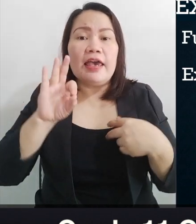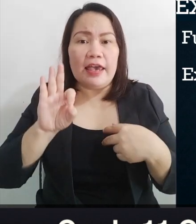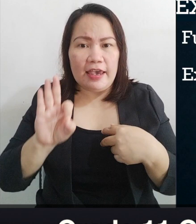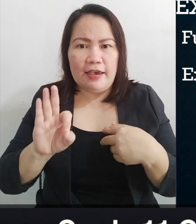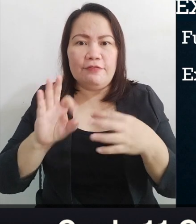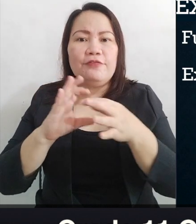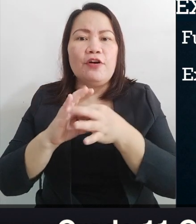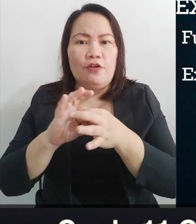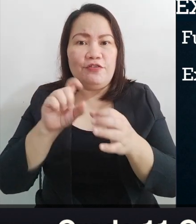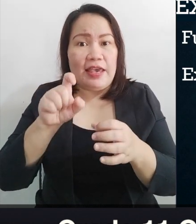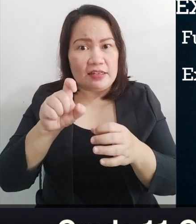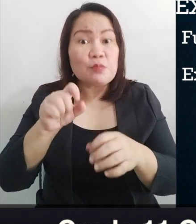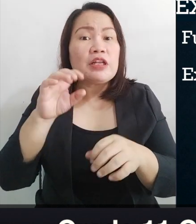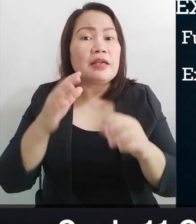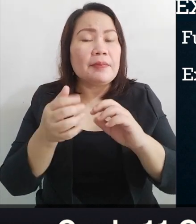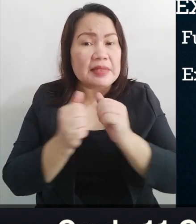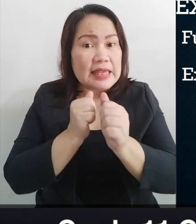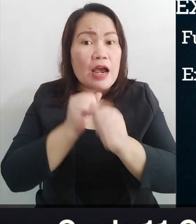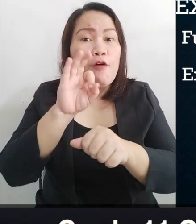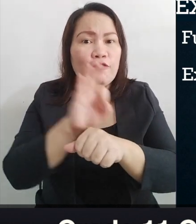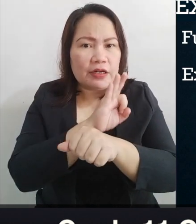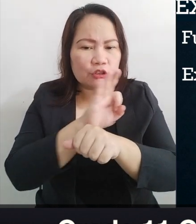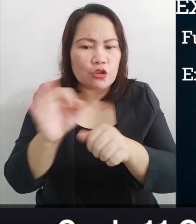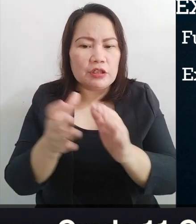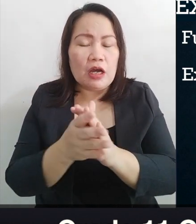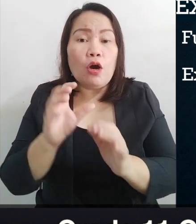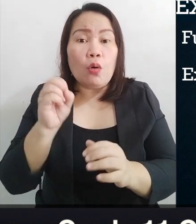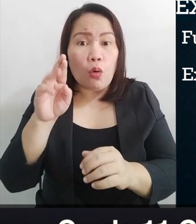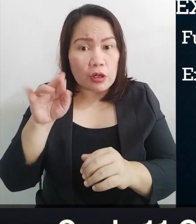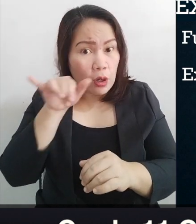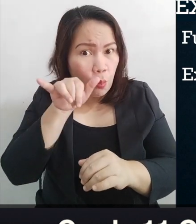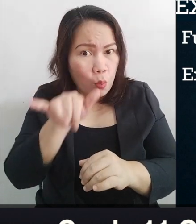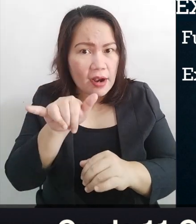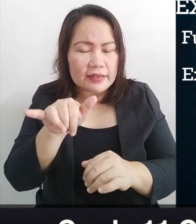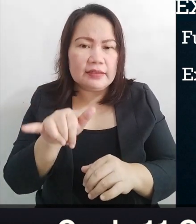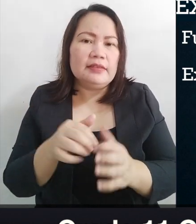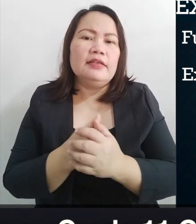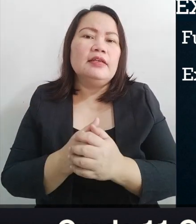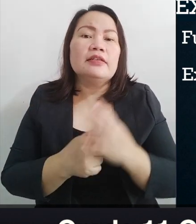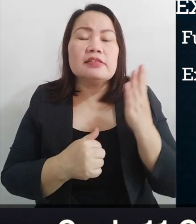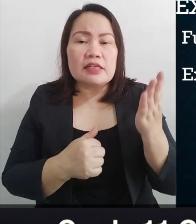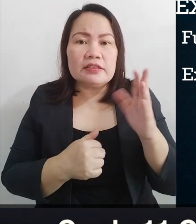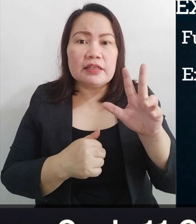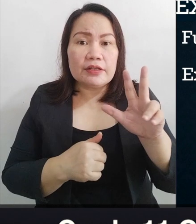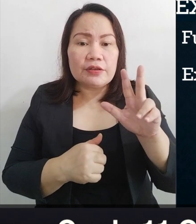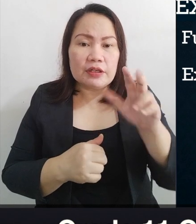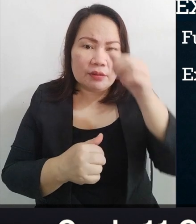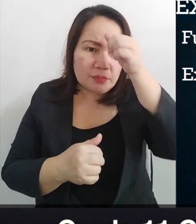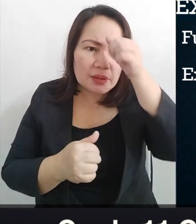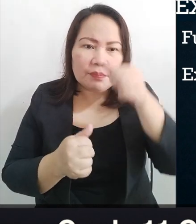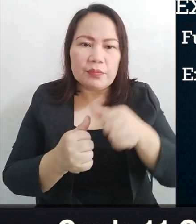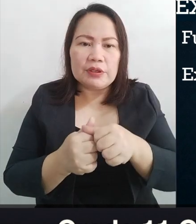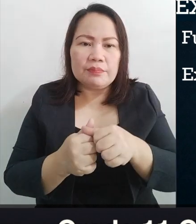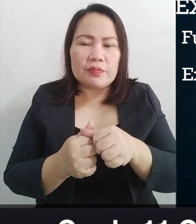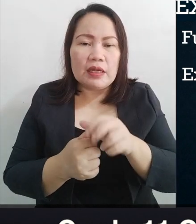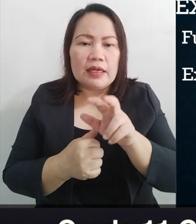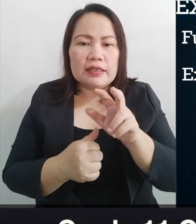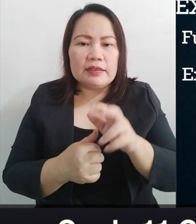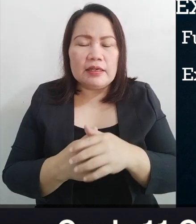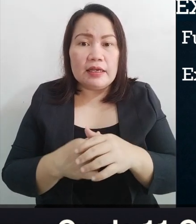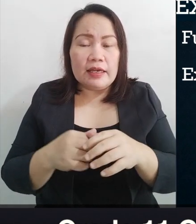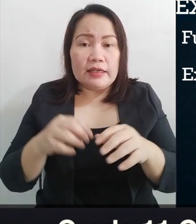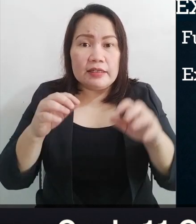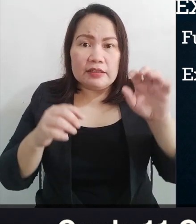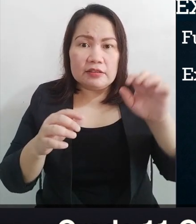tayong f of x and then yung y. So, yan yung mga tatlong tatandaan nyo, yung pagkakaiba